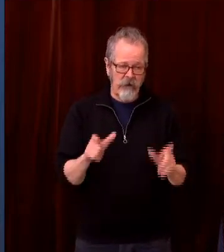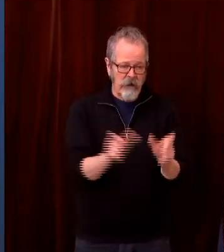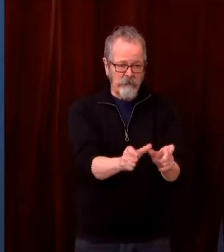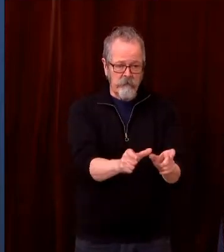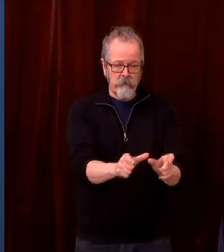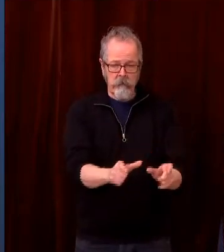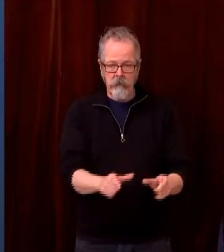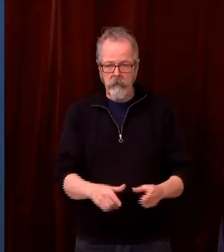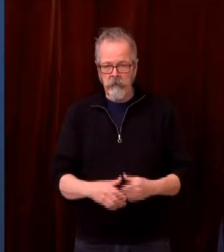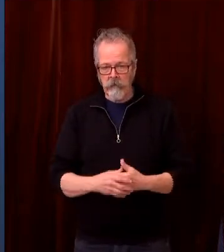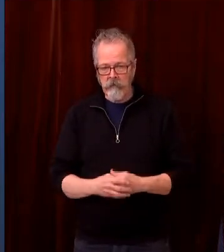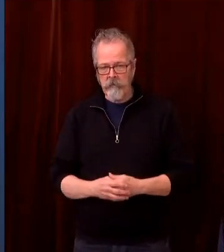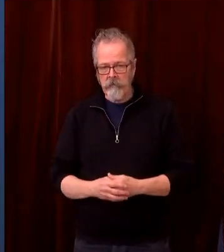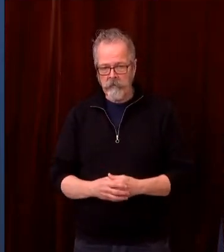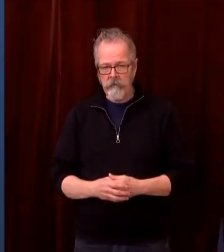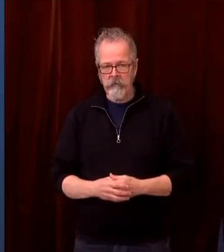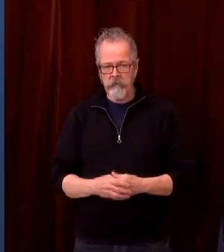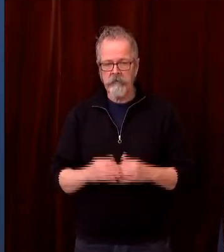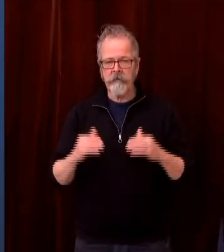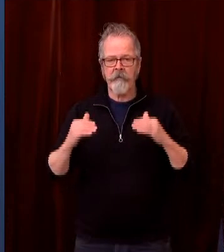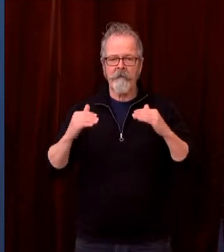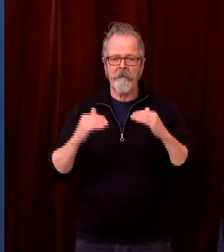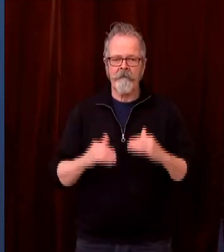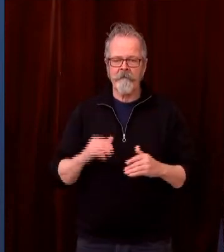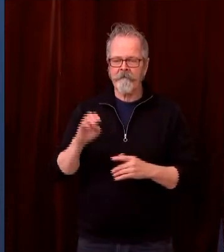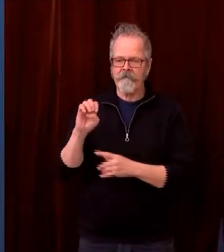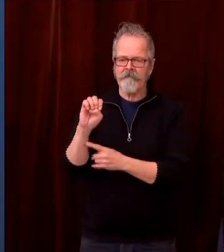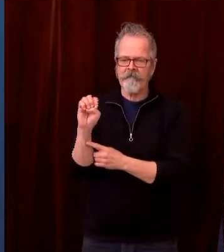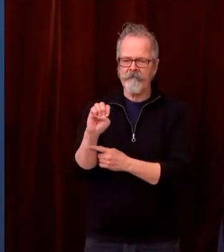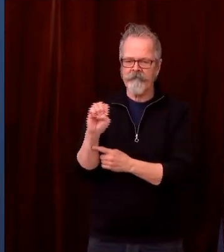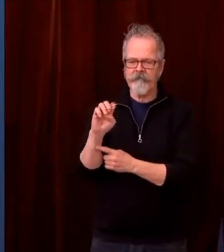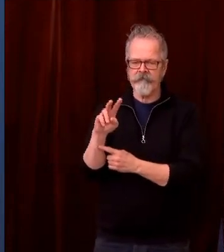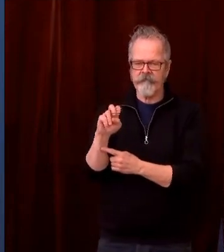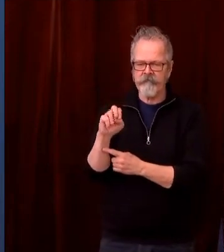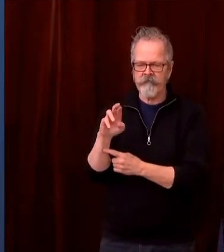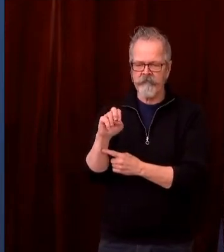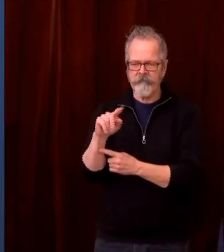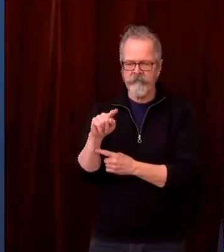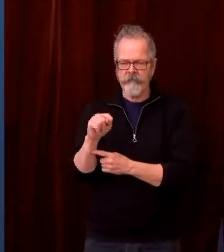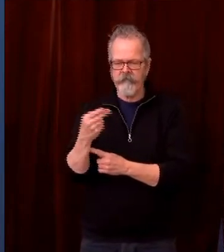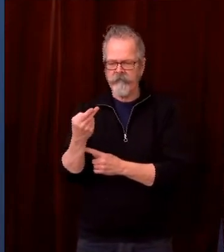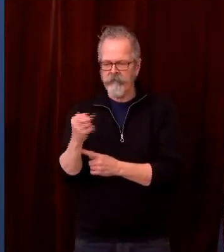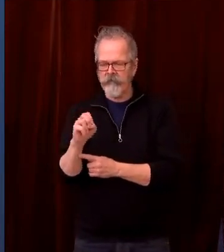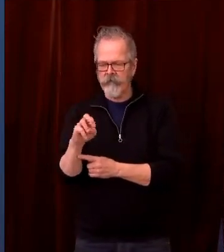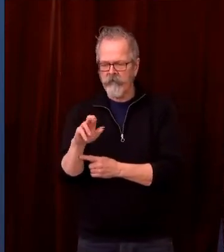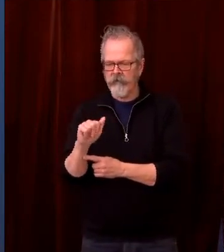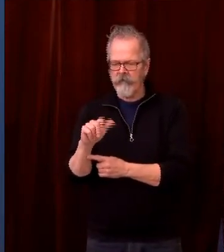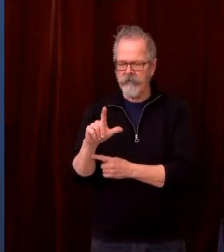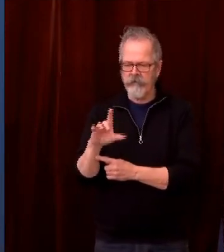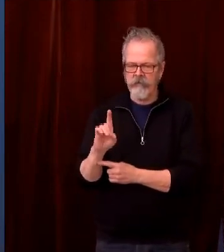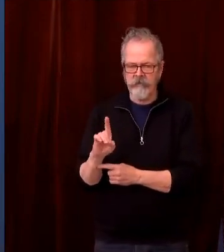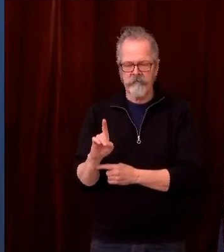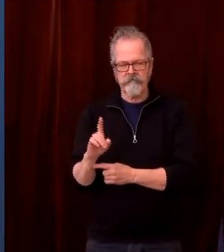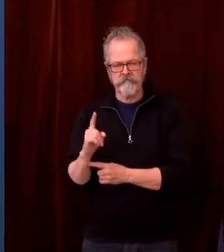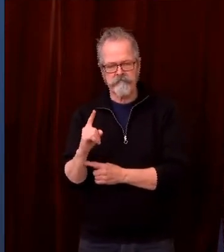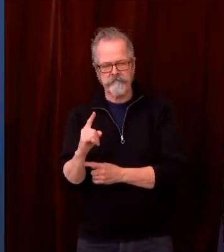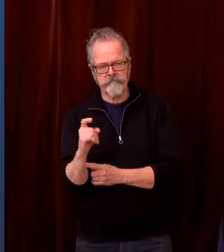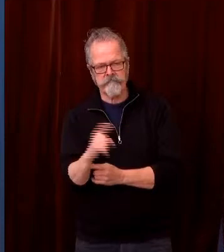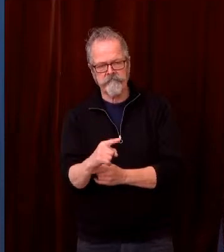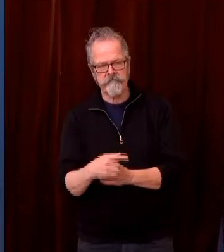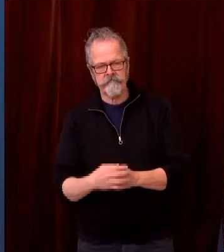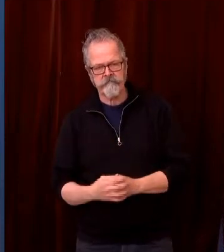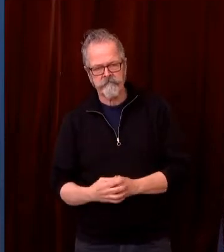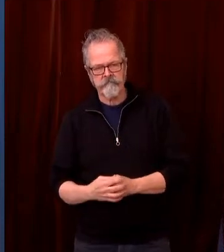Governor or Michelle can answer this, I hope. You've stood up the mass vaccination sites, as you noted, and there's